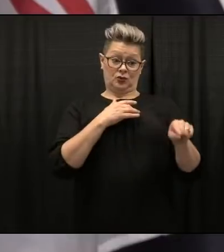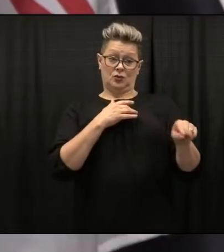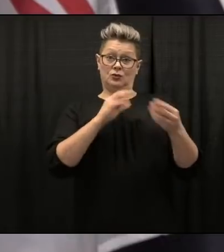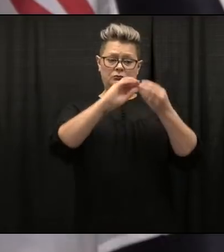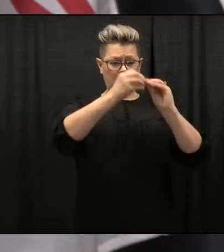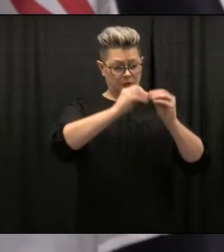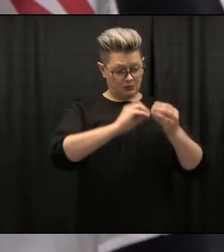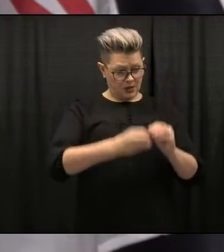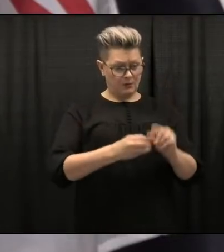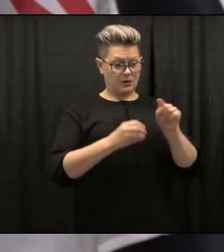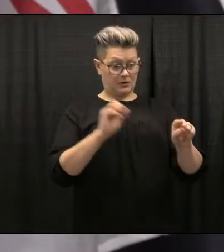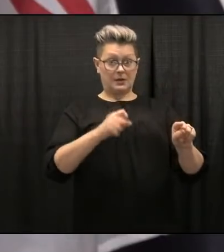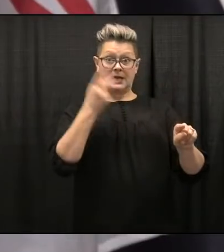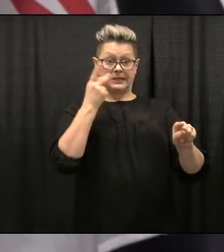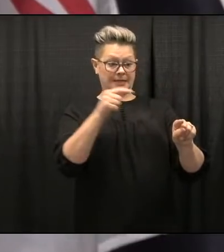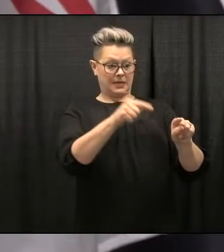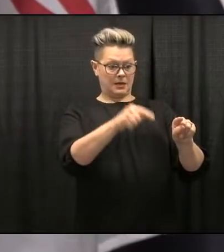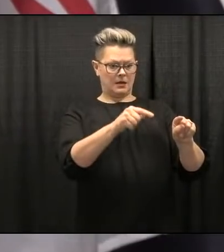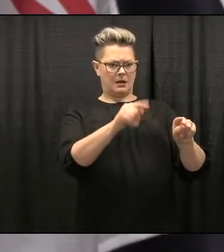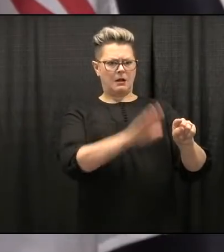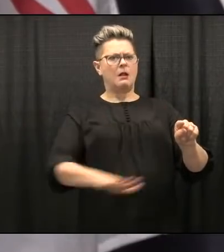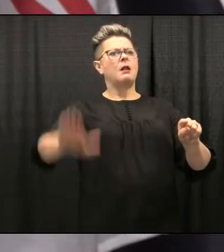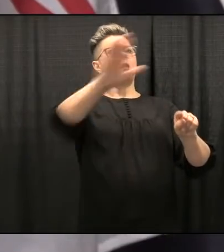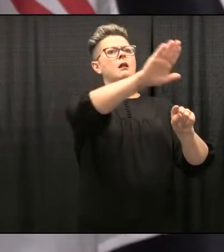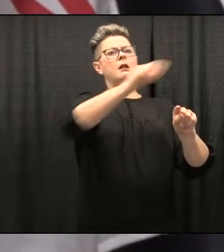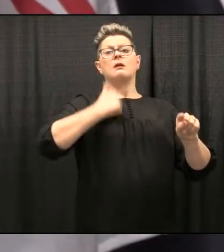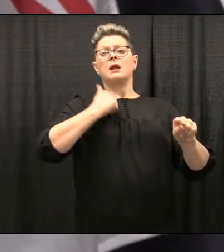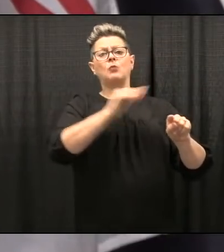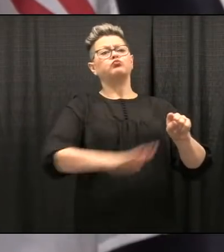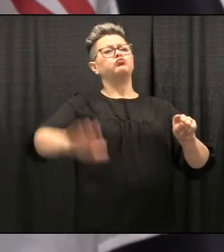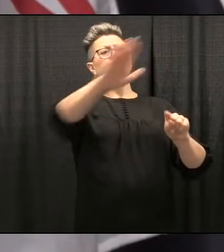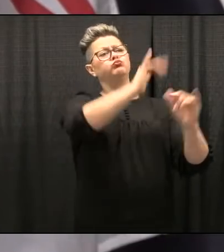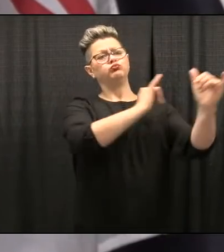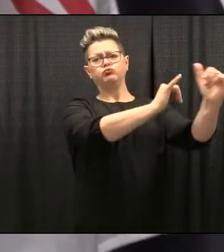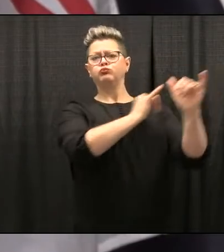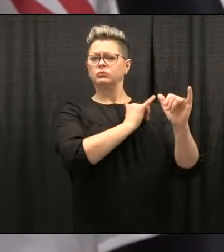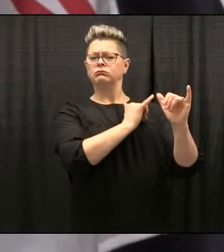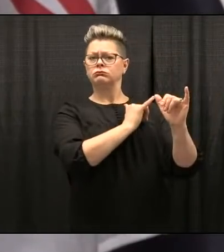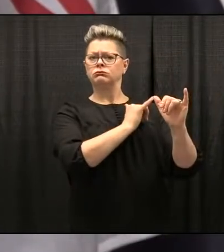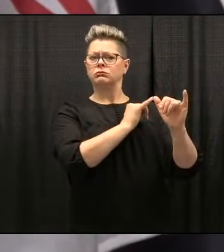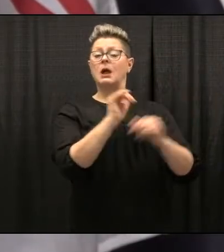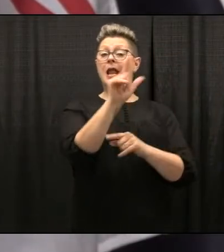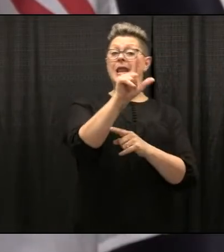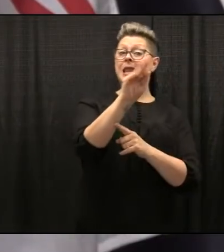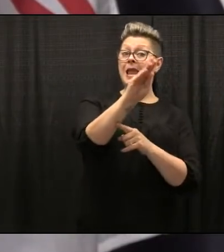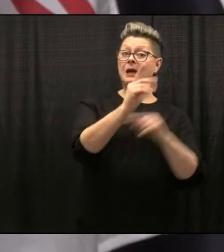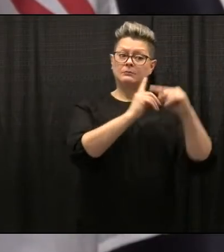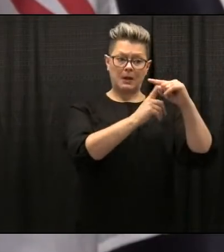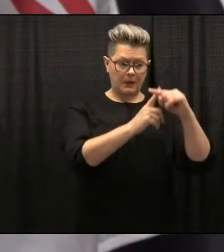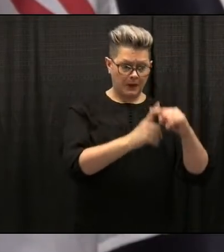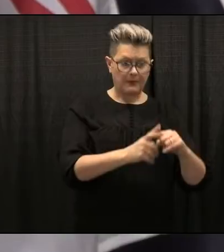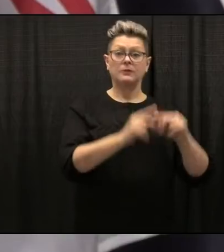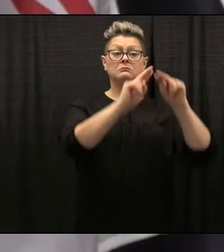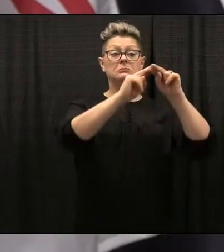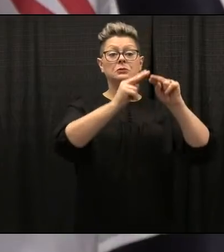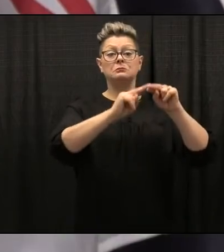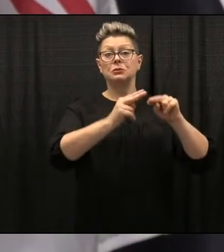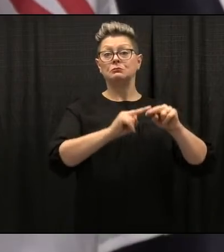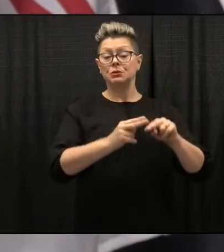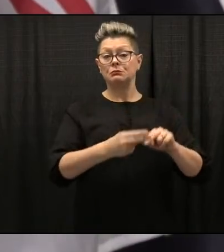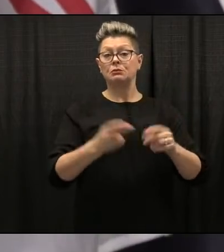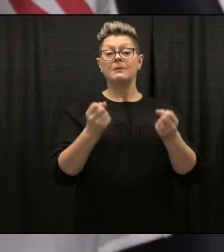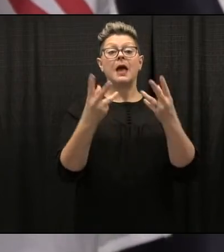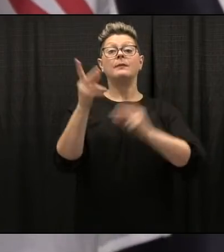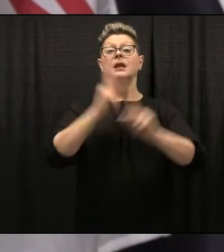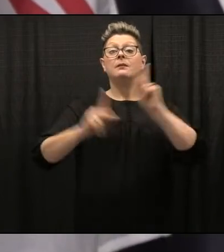closely mirrors what we are seeing in the rest of Canada. The 7-day rolling average of lab-confirmed cases are trending downward, while the number of people